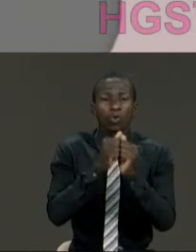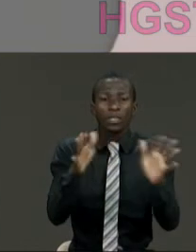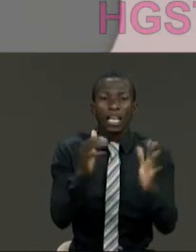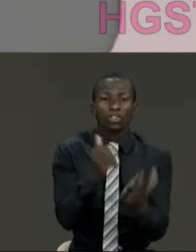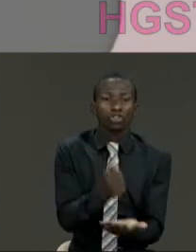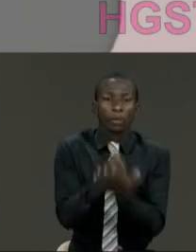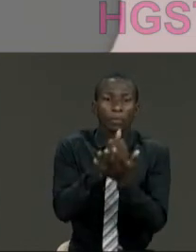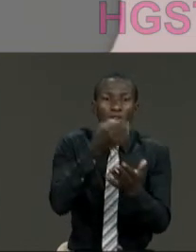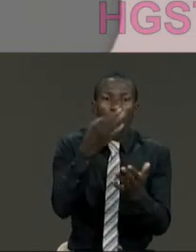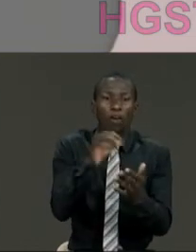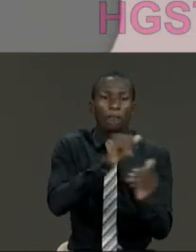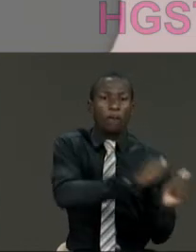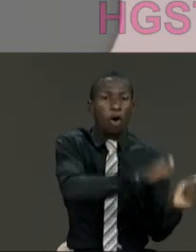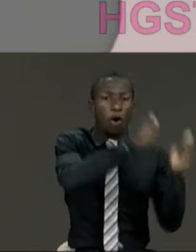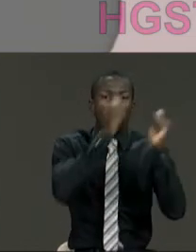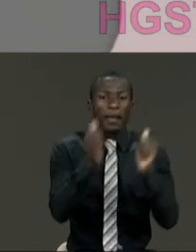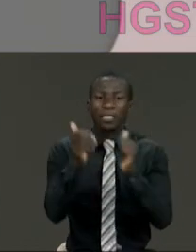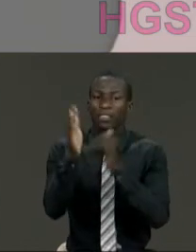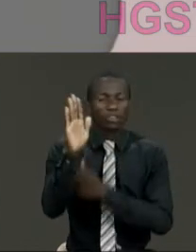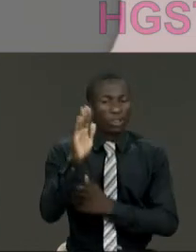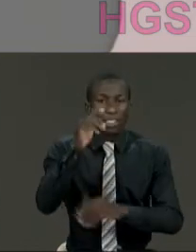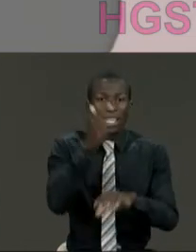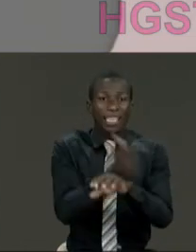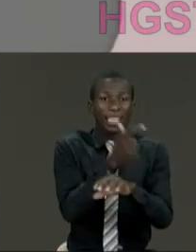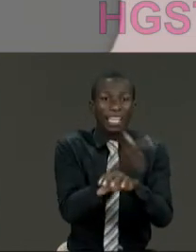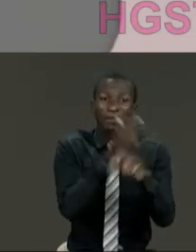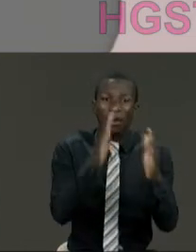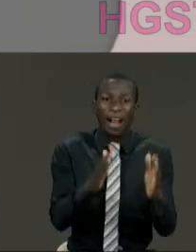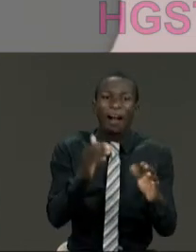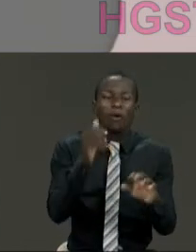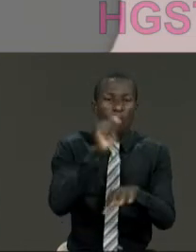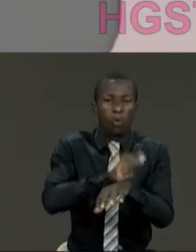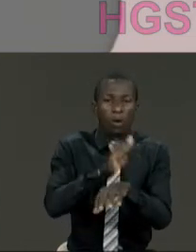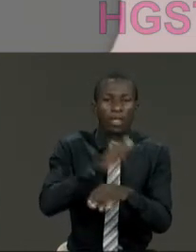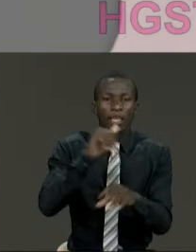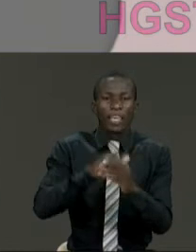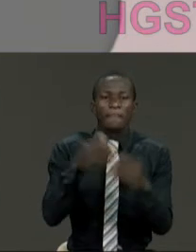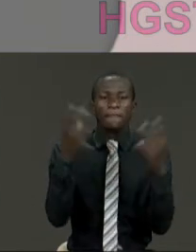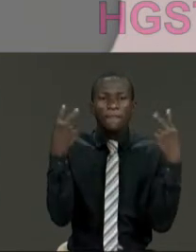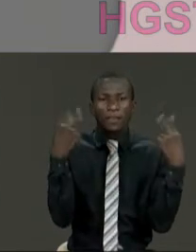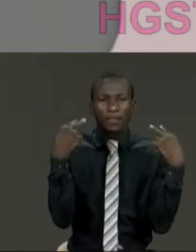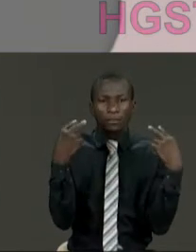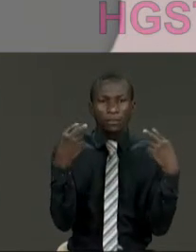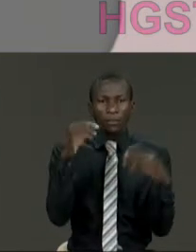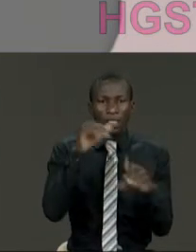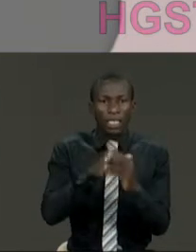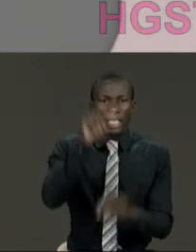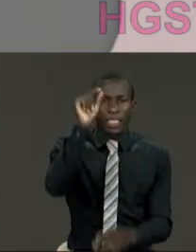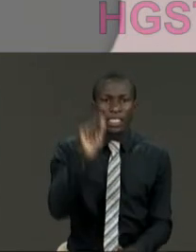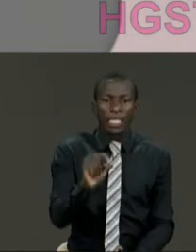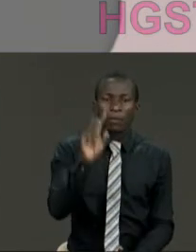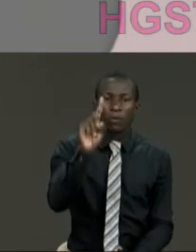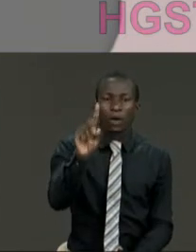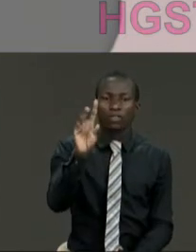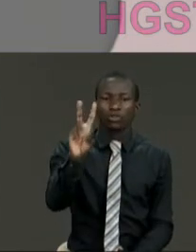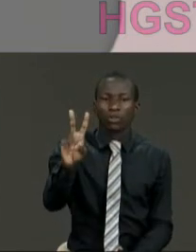Almighty, the laborer will work in vain. In Psalm 127 verse